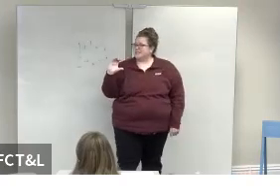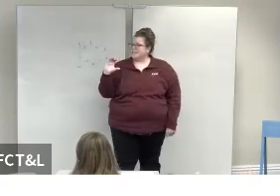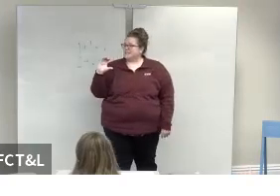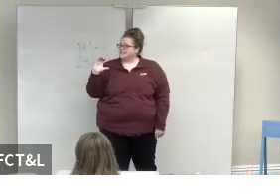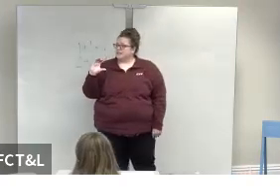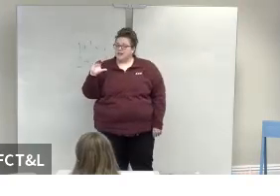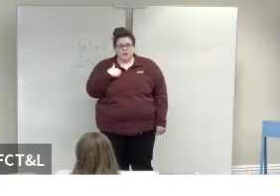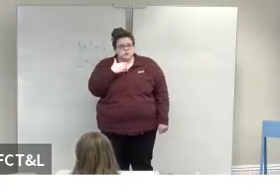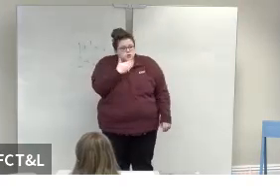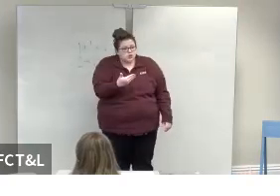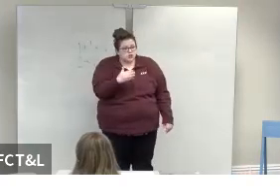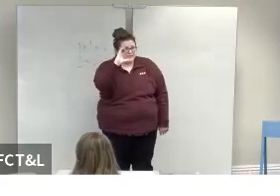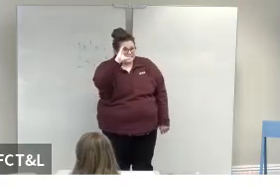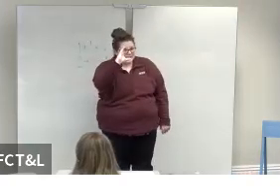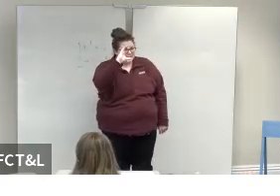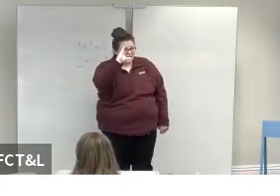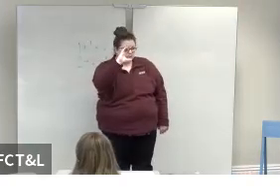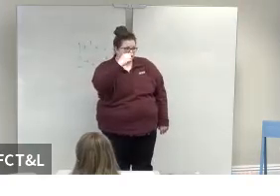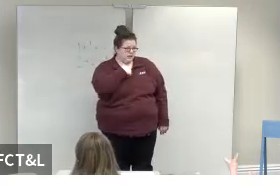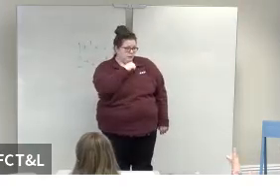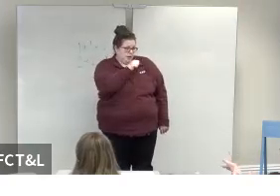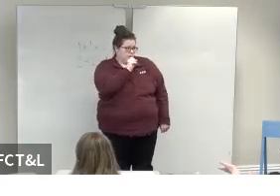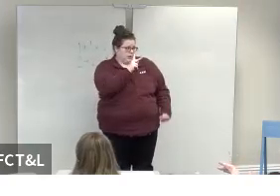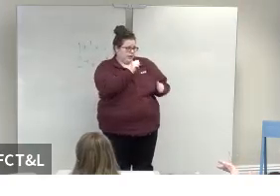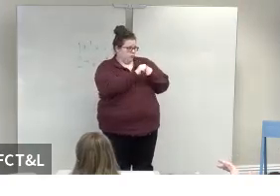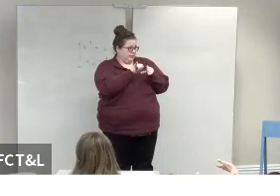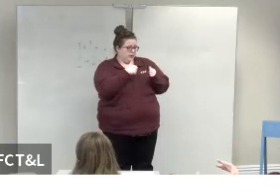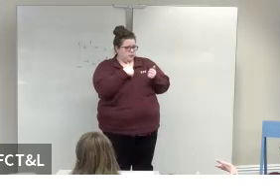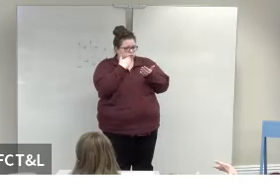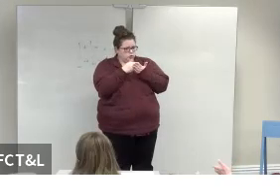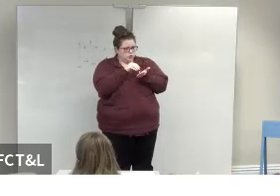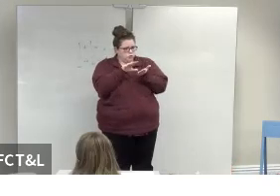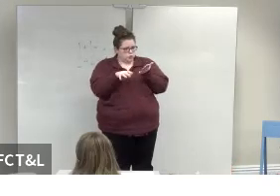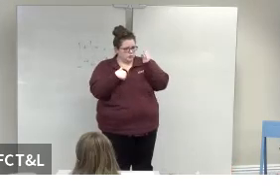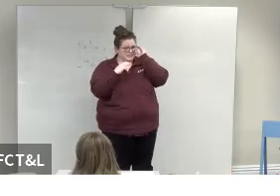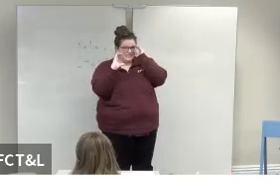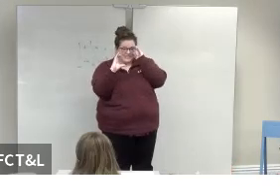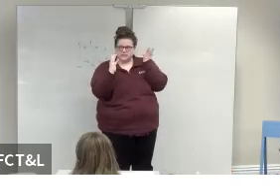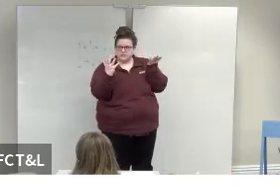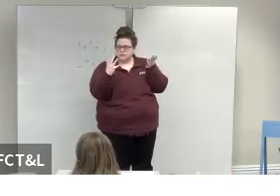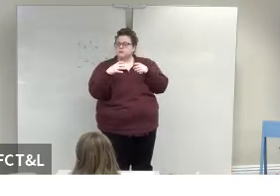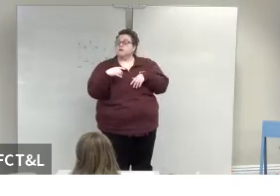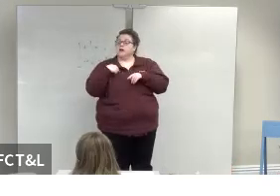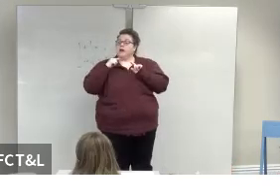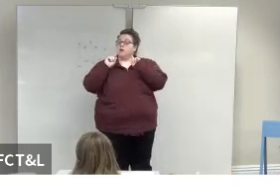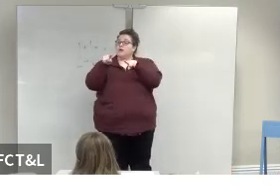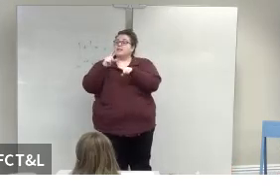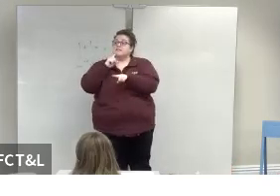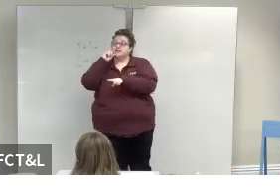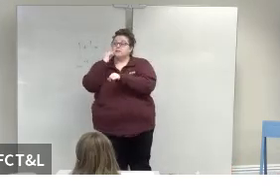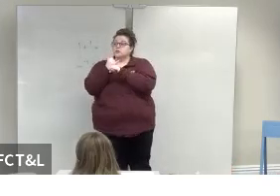just explained. I was not okay with getting a C. I was a good